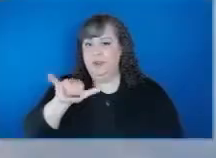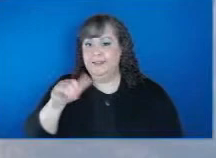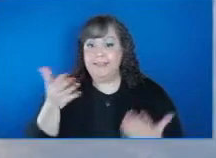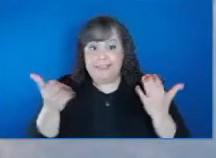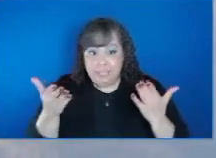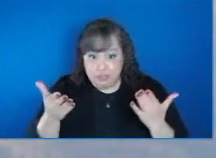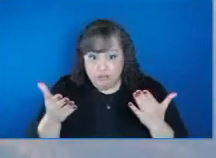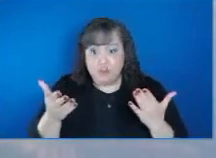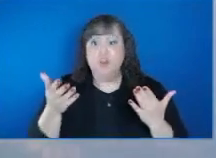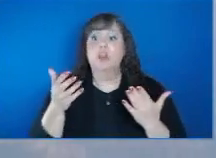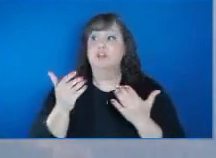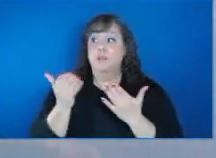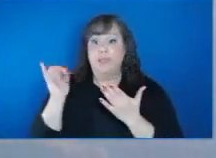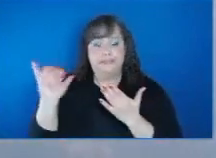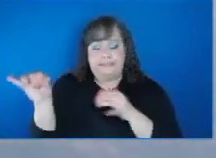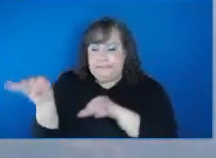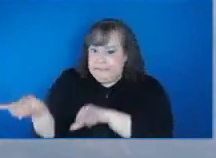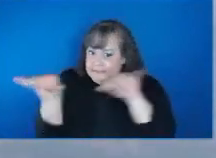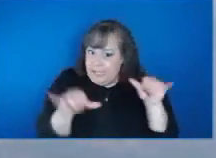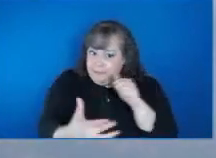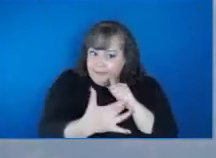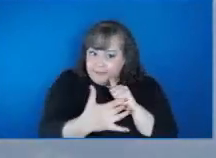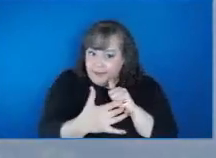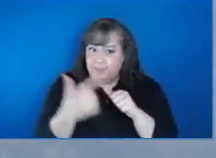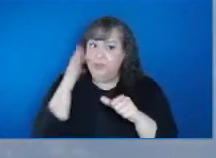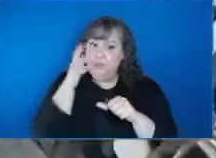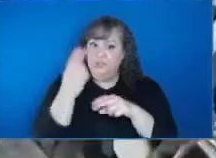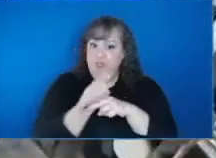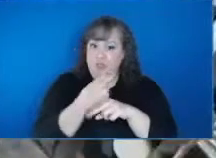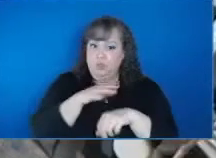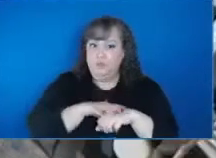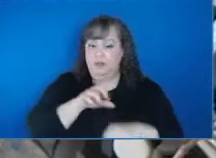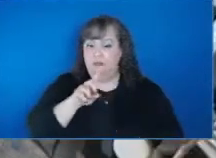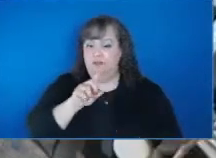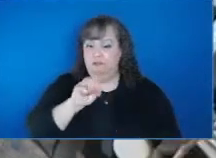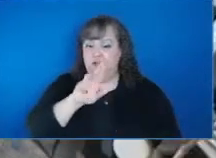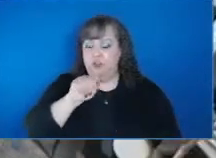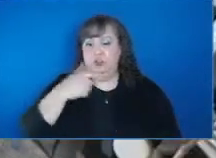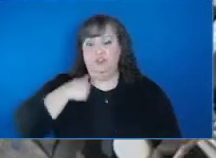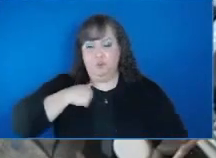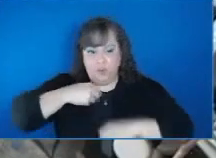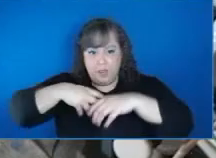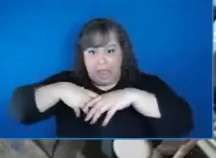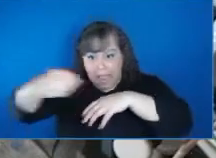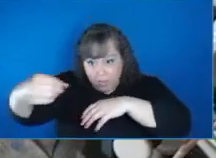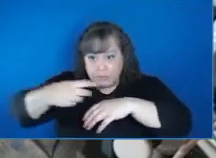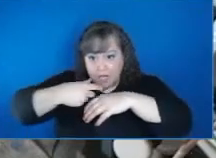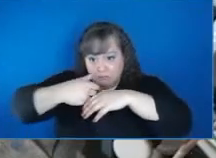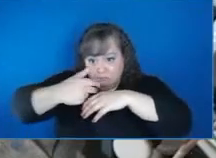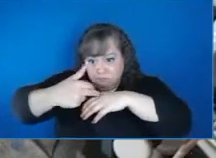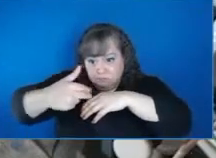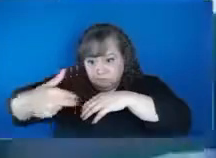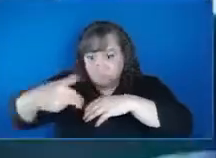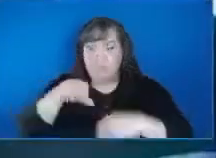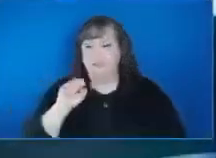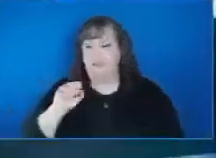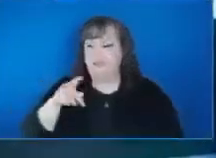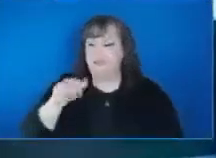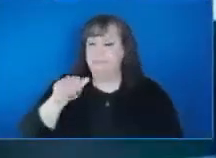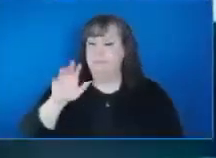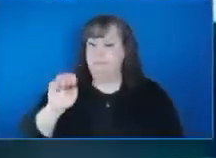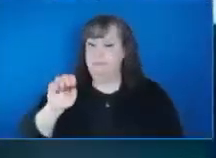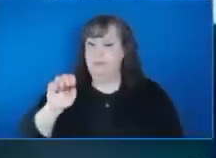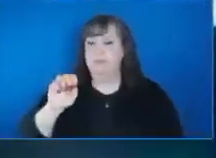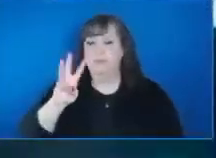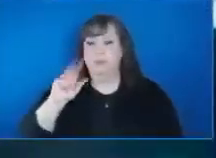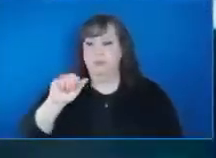used to power the DART mission on its way to this asteroid. ROSA, in case you didn't know, but you knew, it stands